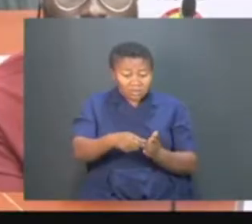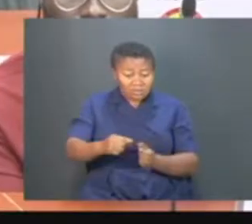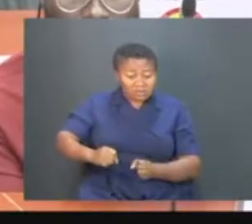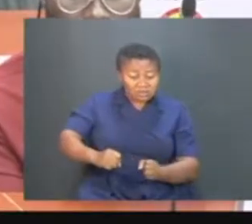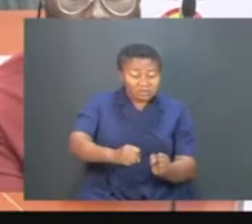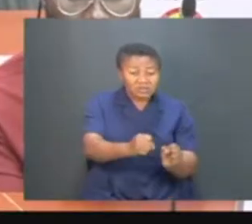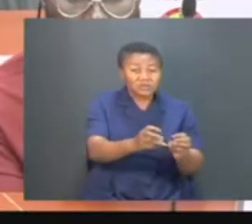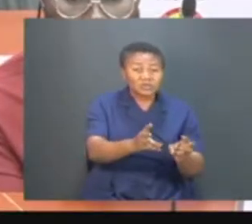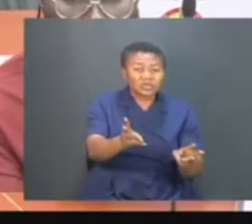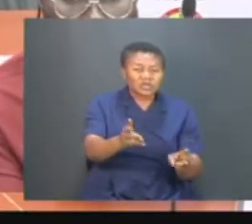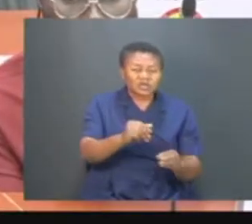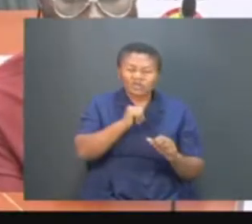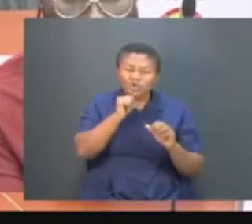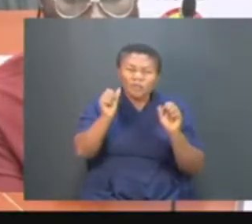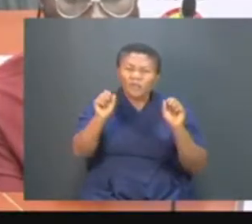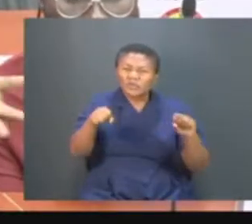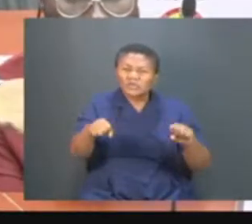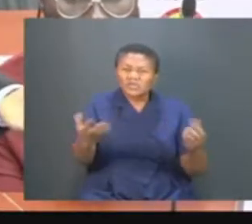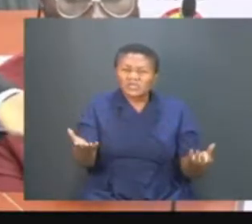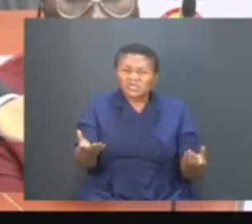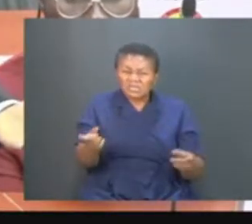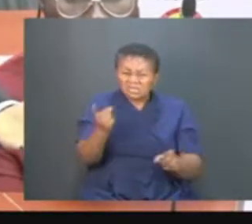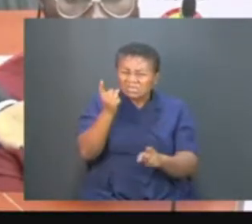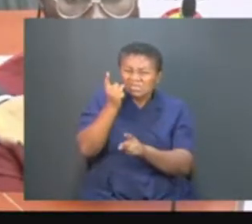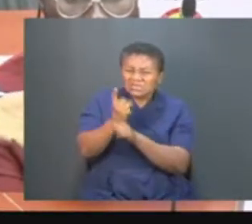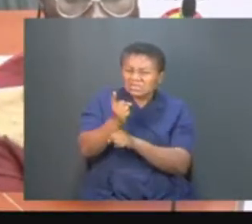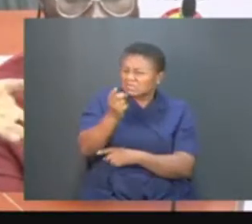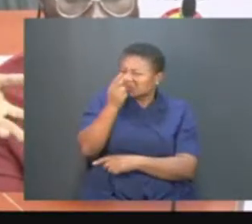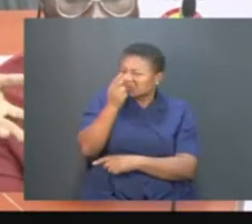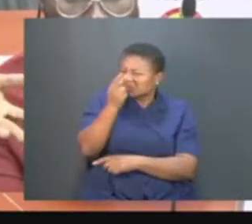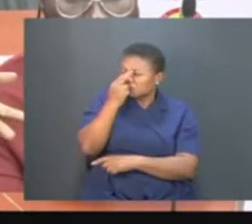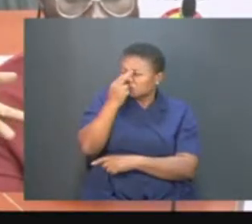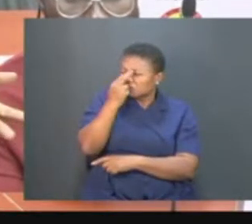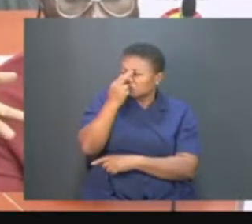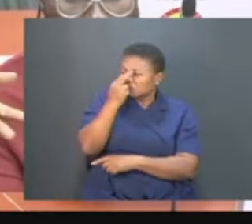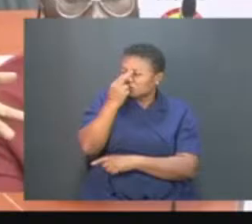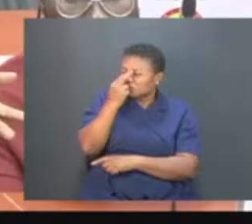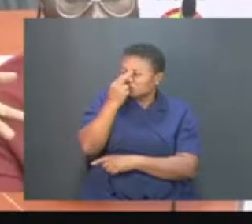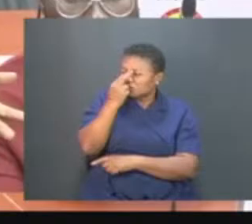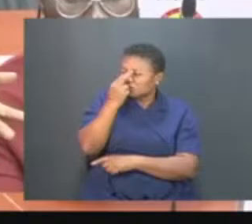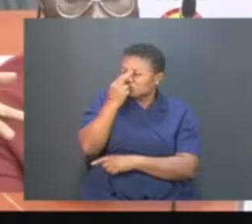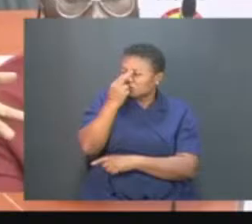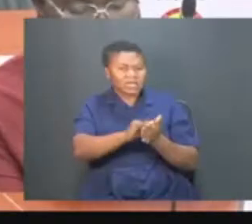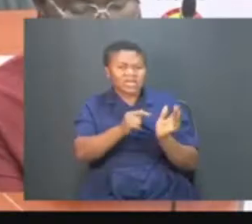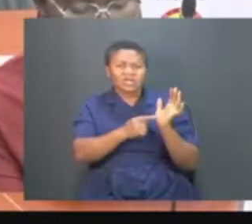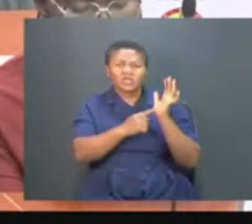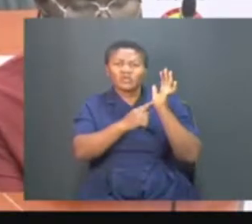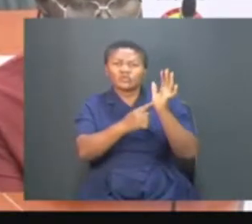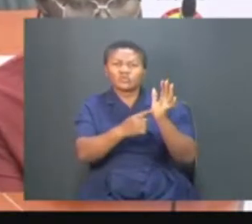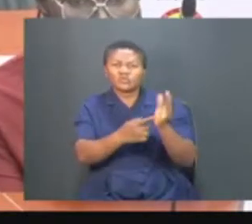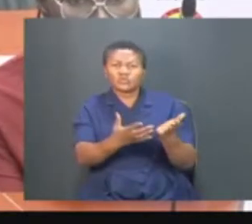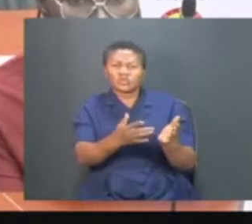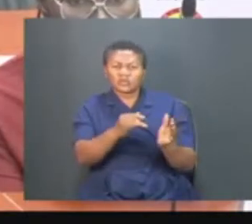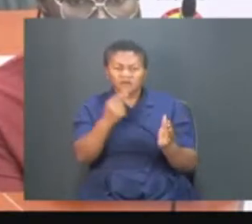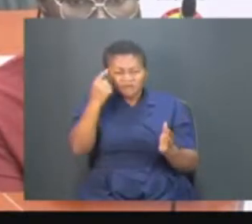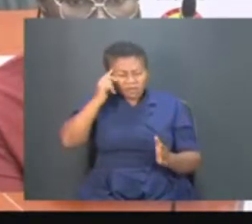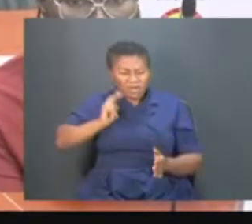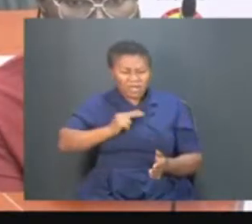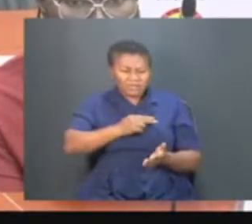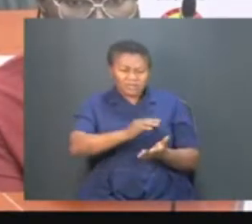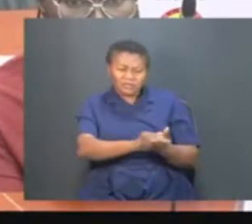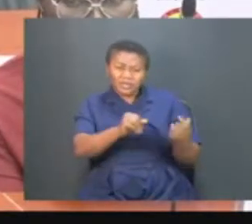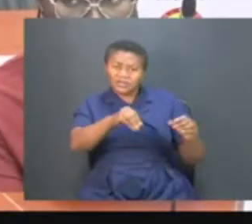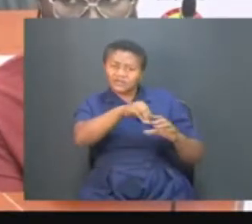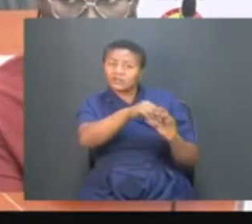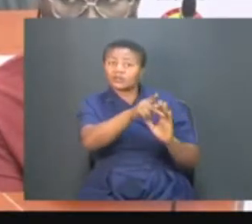impossible. It's just a fallacy. It's not going to work anyway. In the first place, live in this policy.